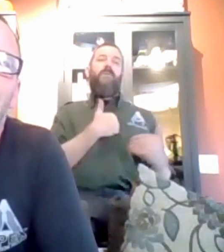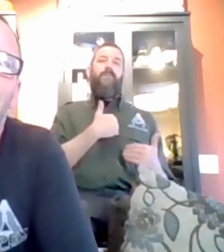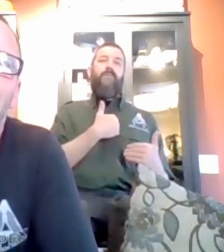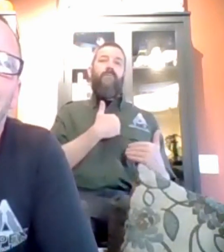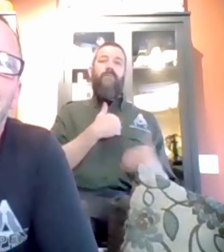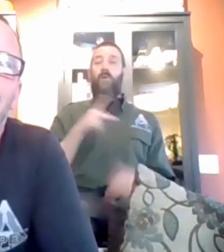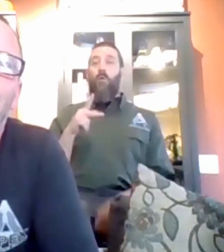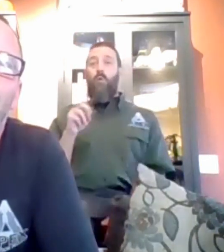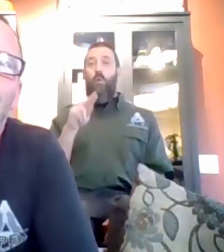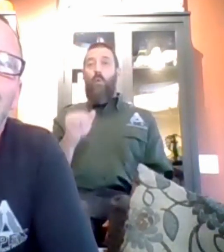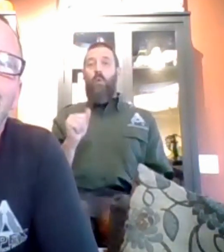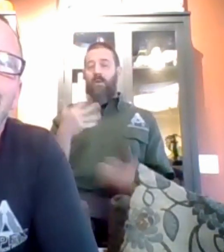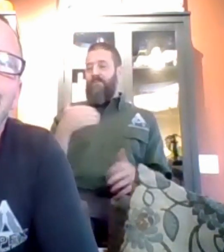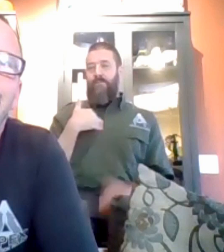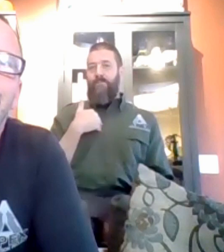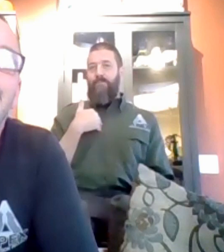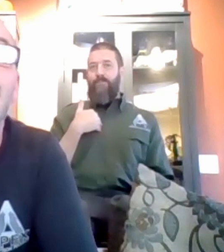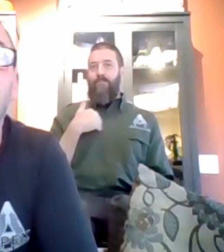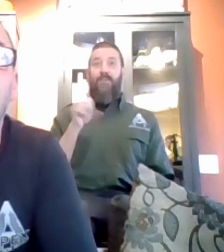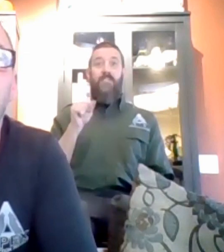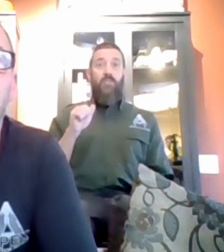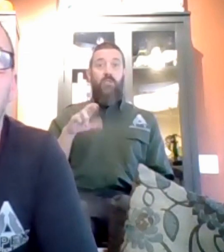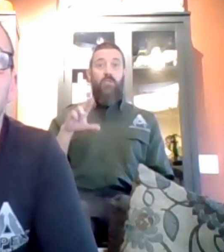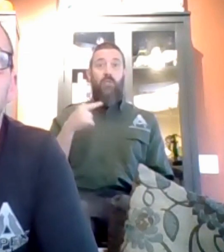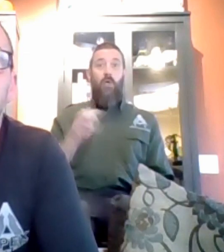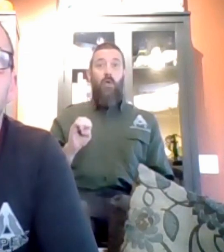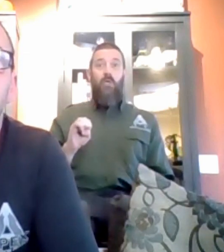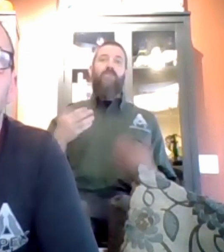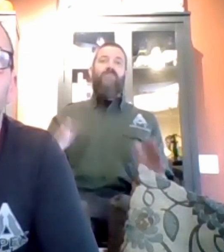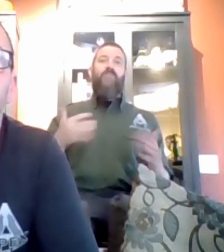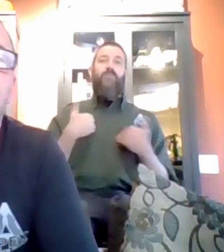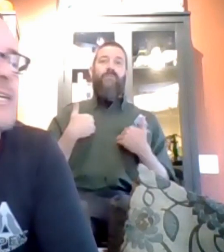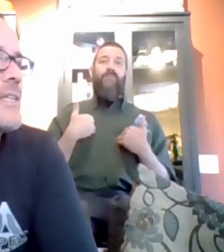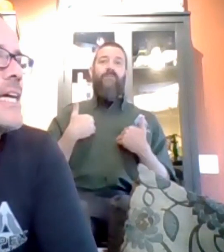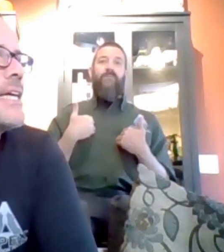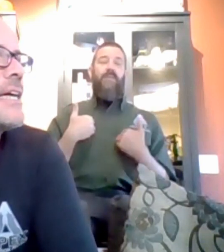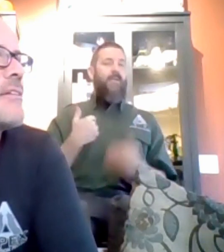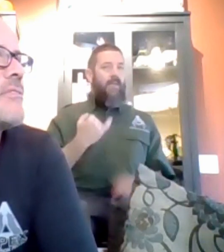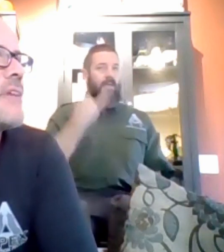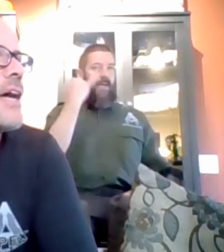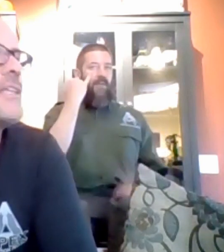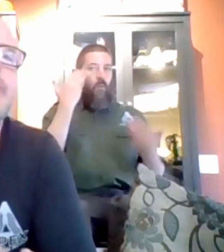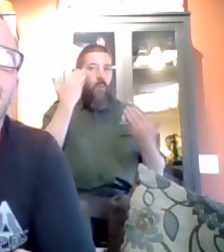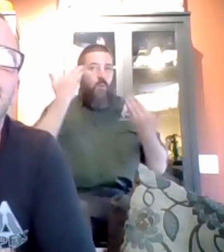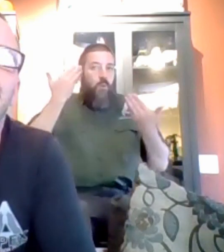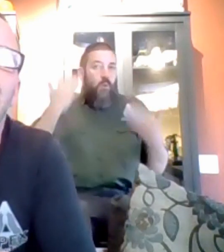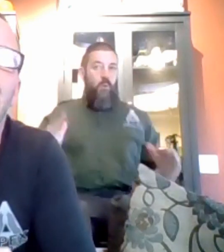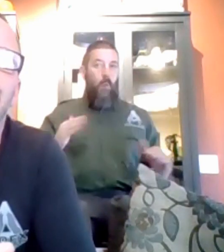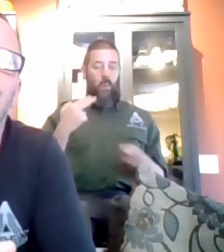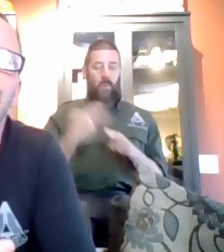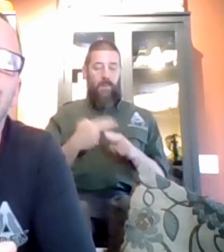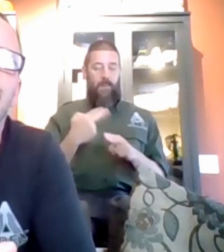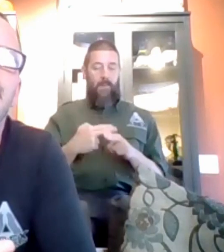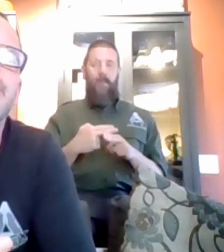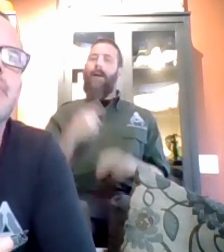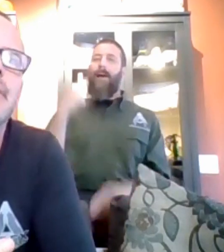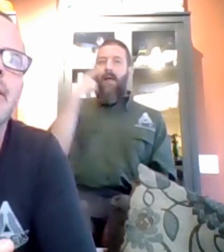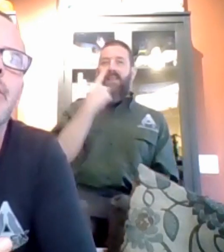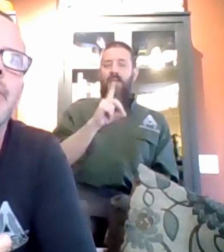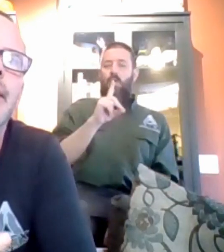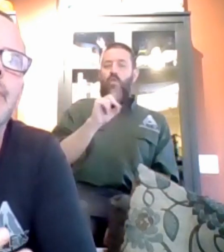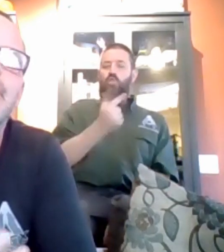name. Kona came with his name. When we don't know their names, I think